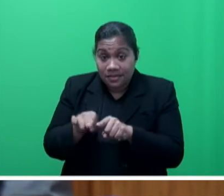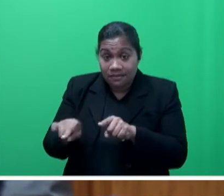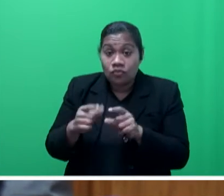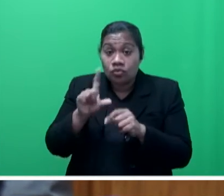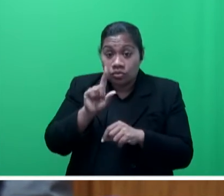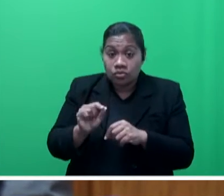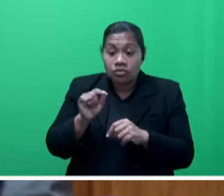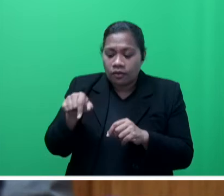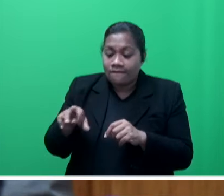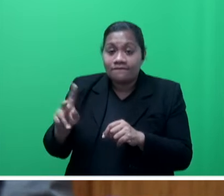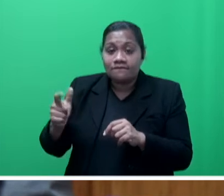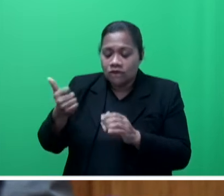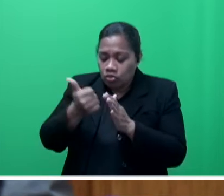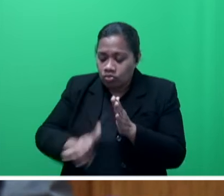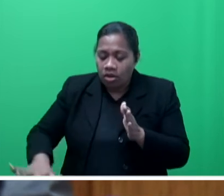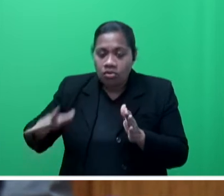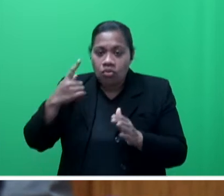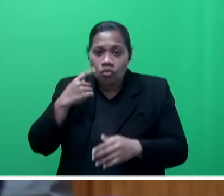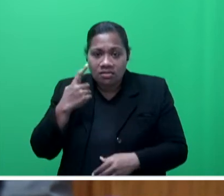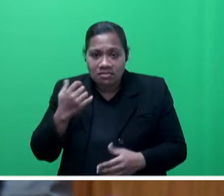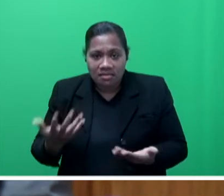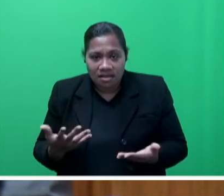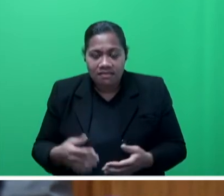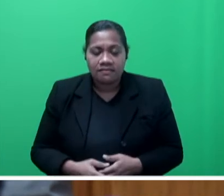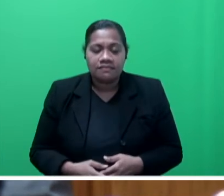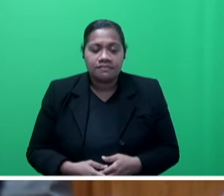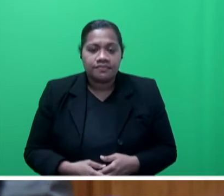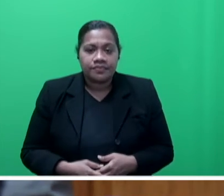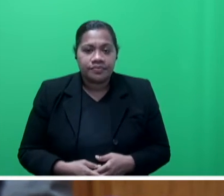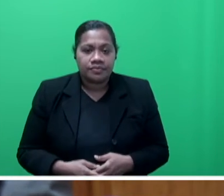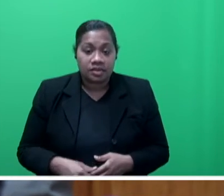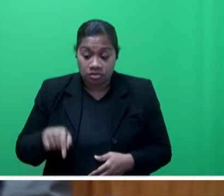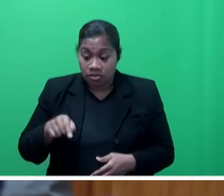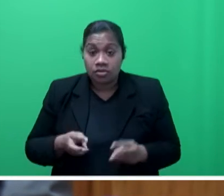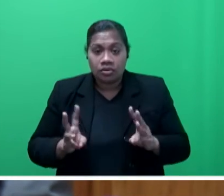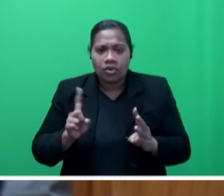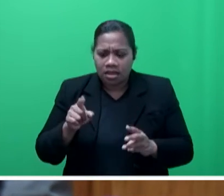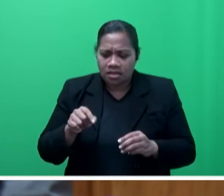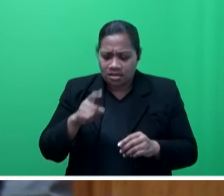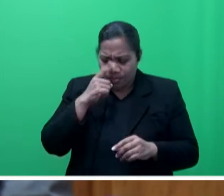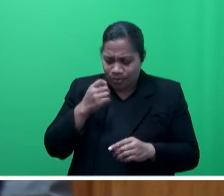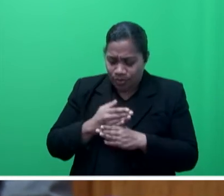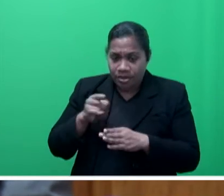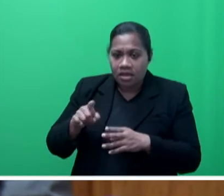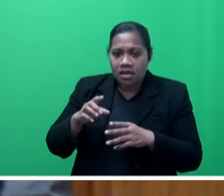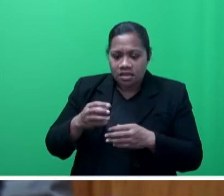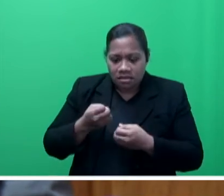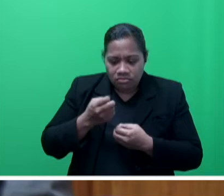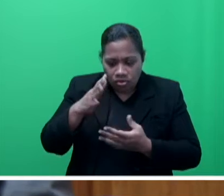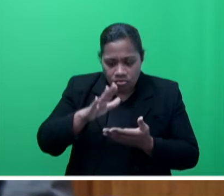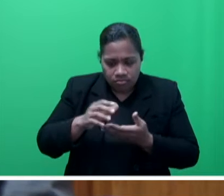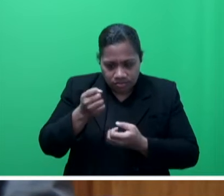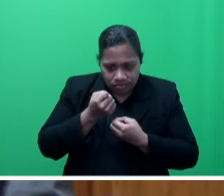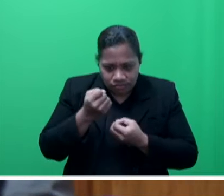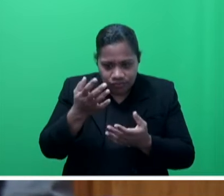groundwater. So in this way, groundwater users are empowered. They're given knowledge and skills so that they can work in partnership with the ministry